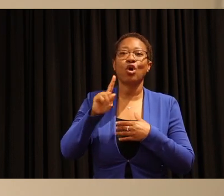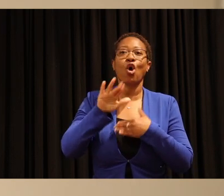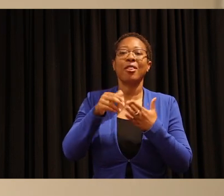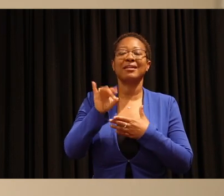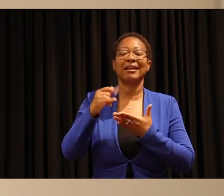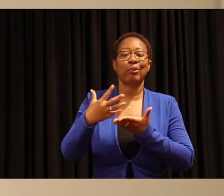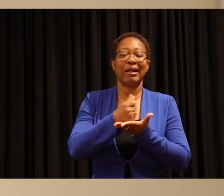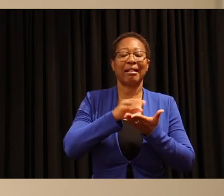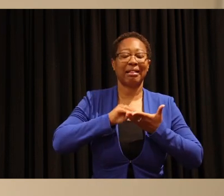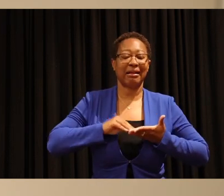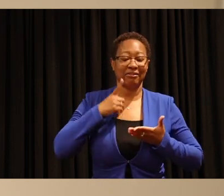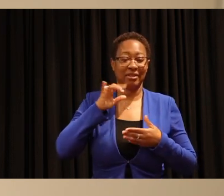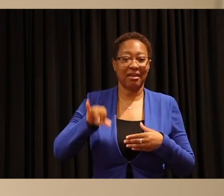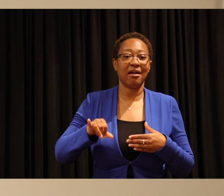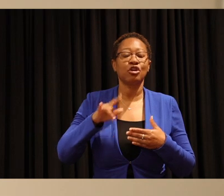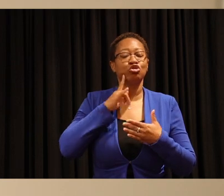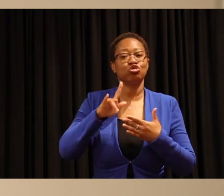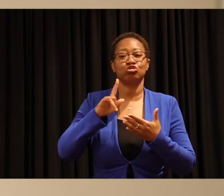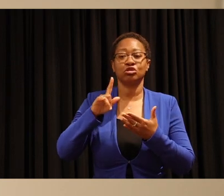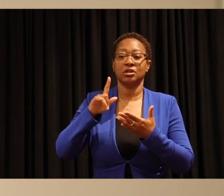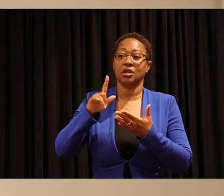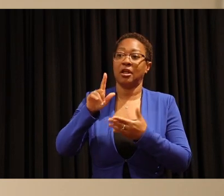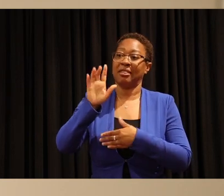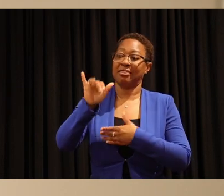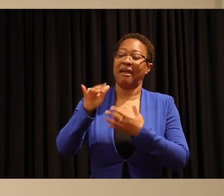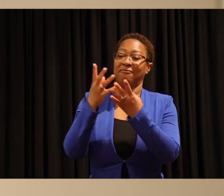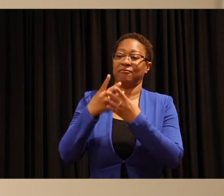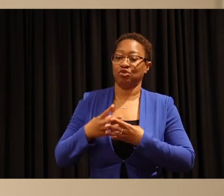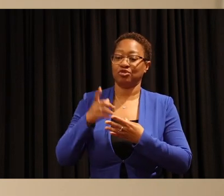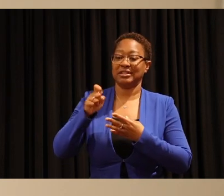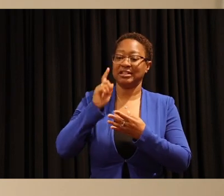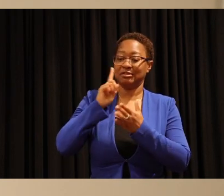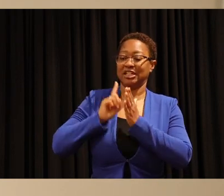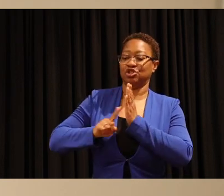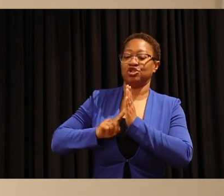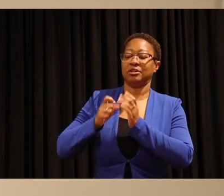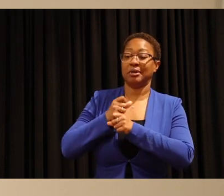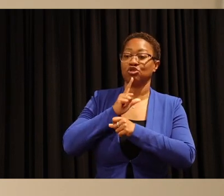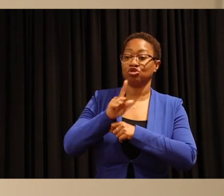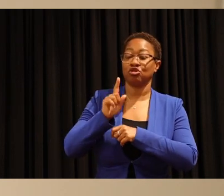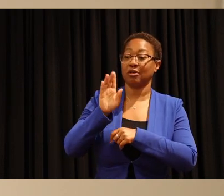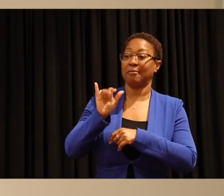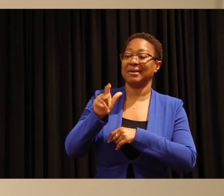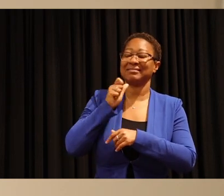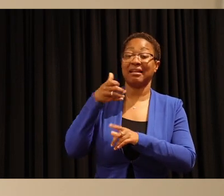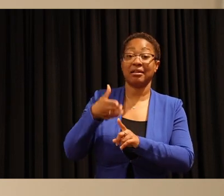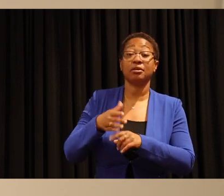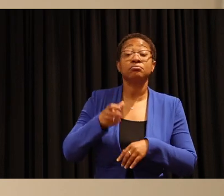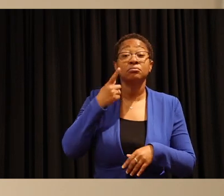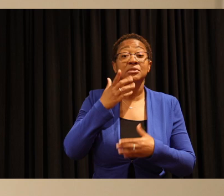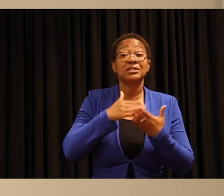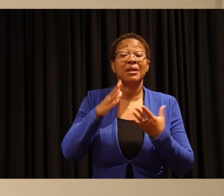be the simplest answer, because I'm not in that space. And I, like they said earlier, some of that is